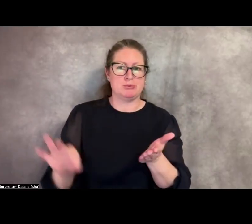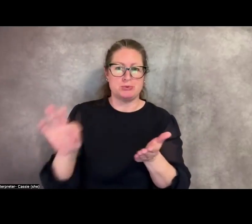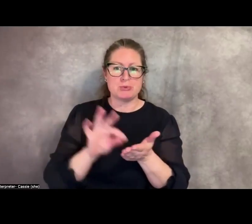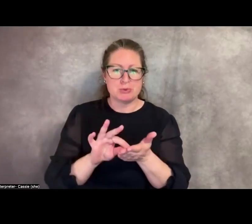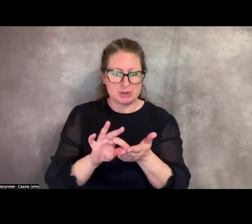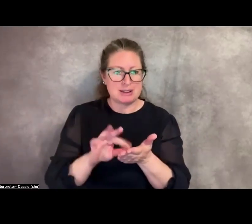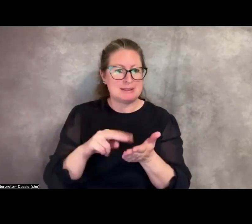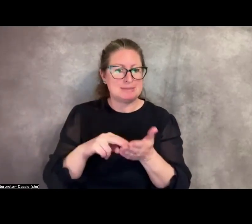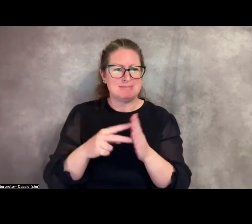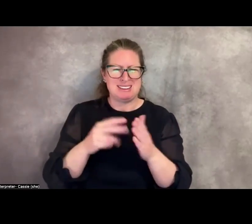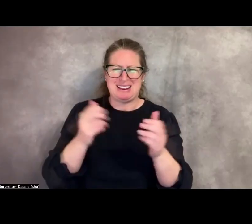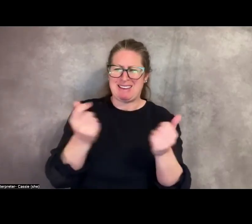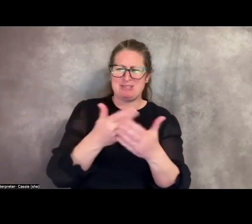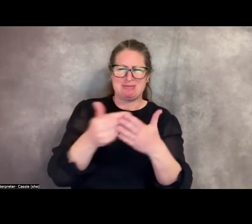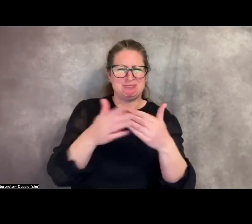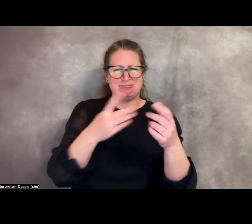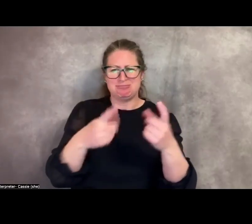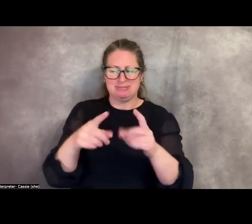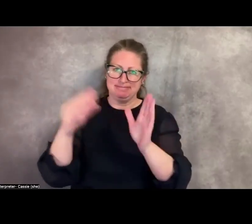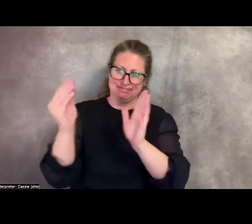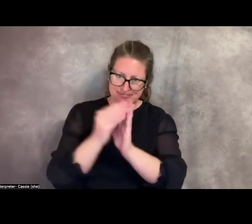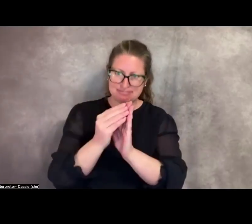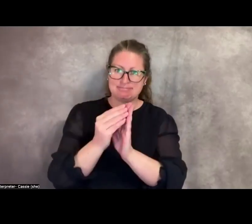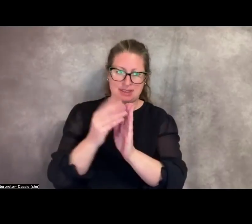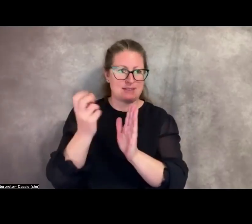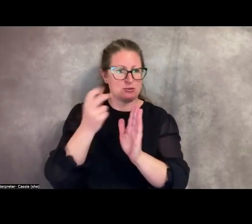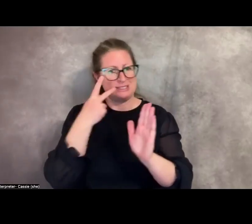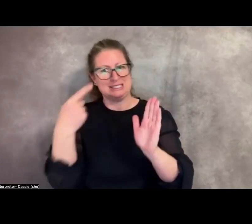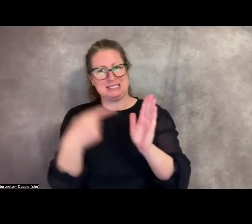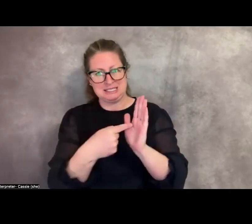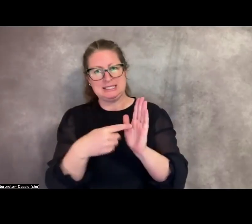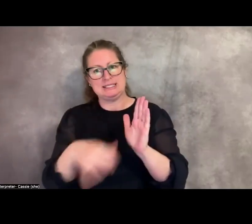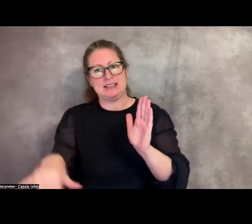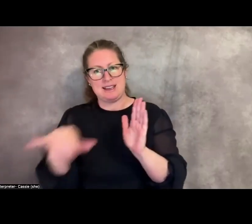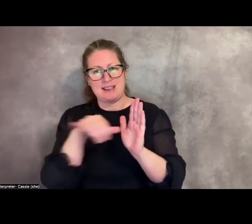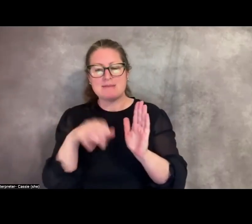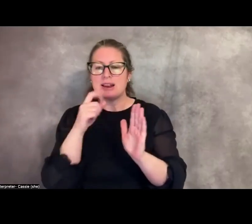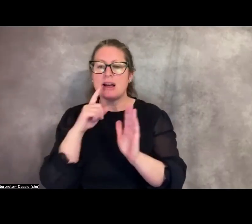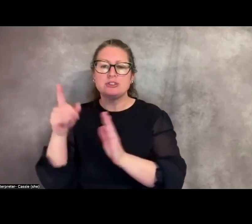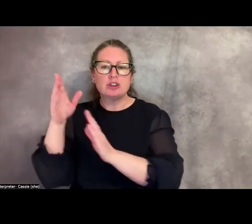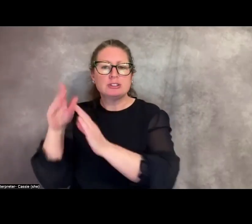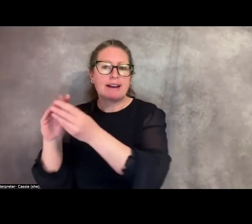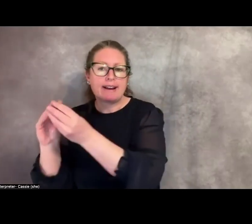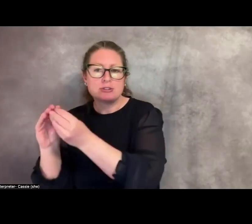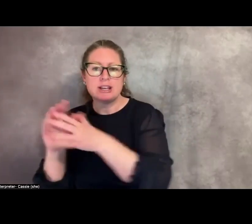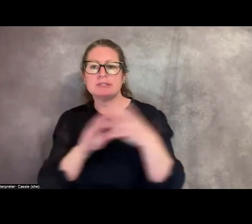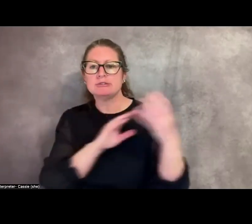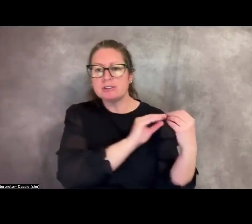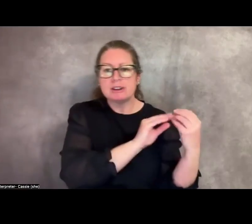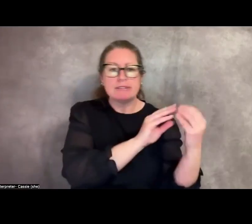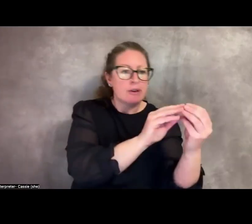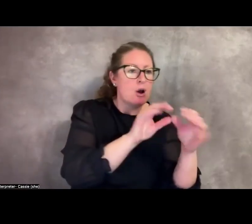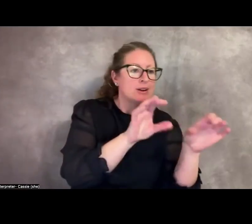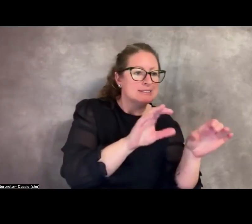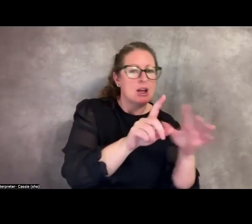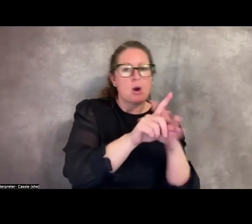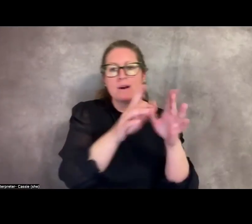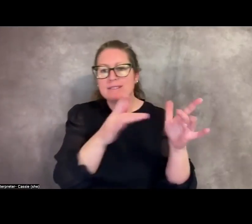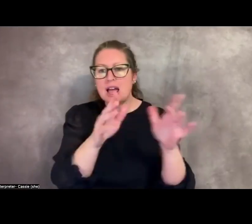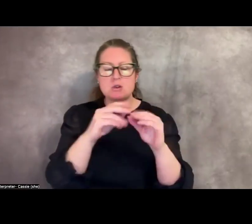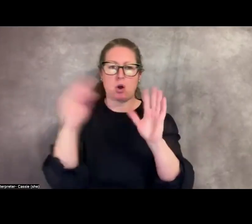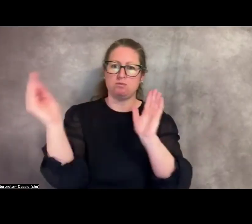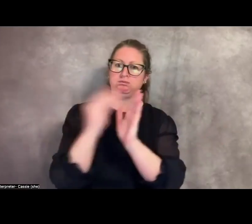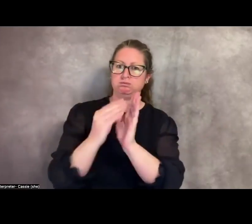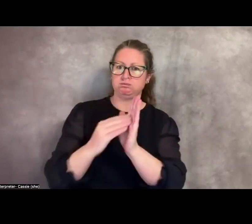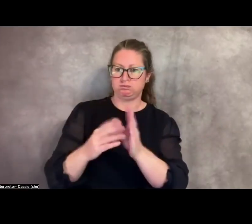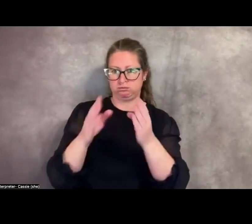should be documented, so everyone can see it, not just a little side conversation about an activity or an event that happened. No, let's document